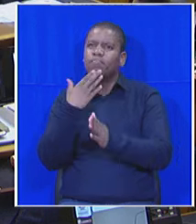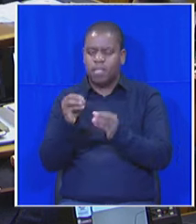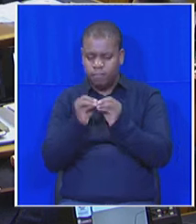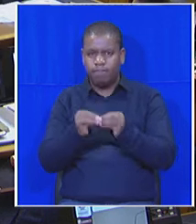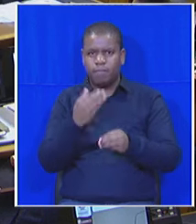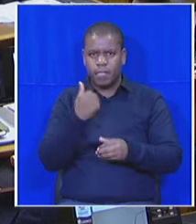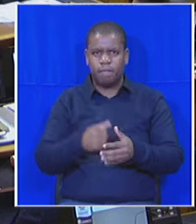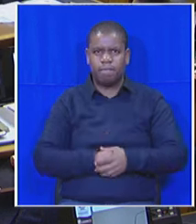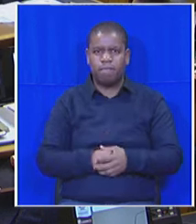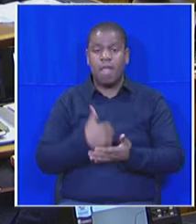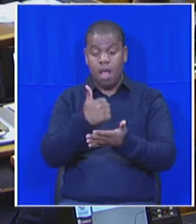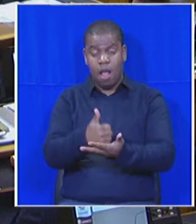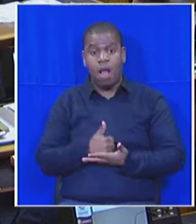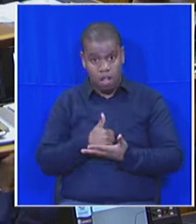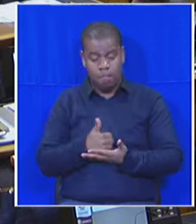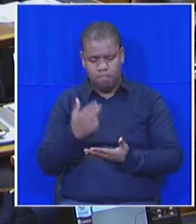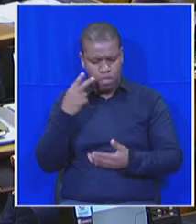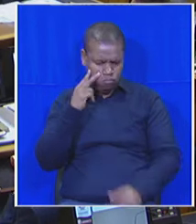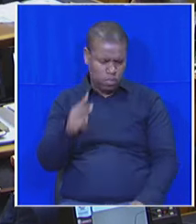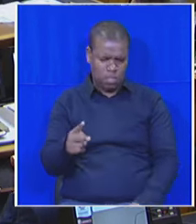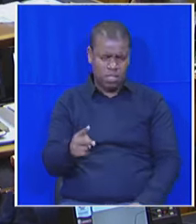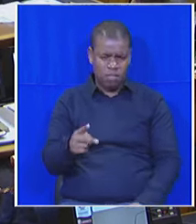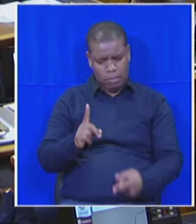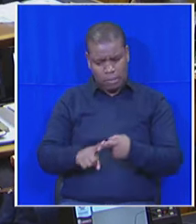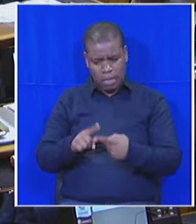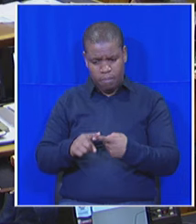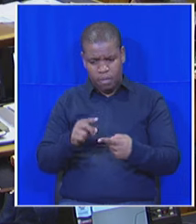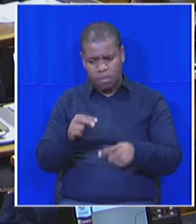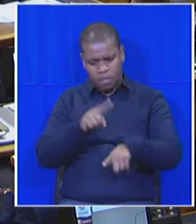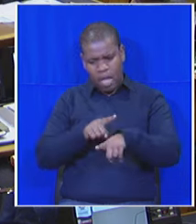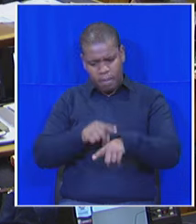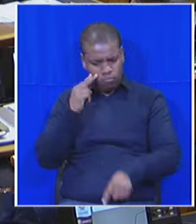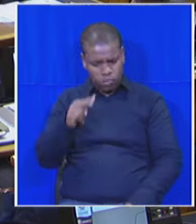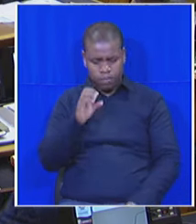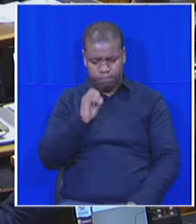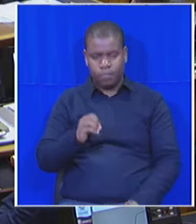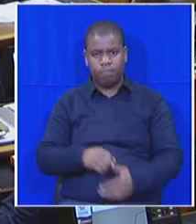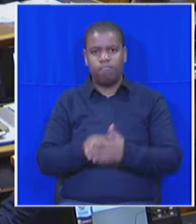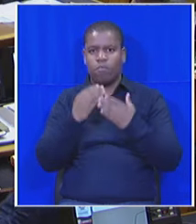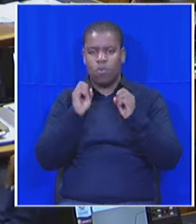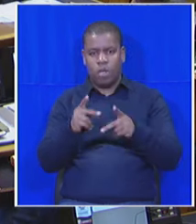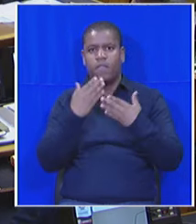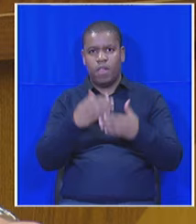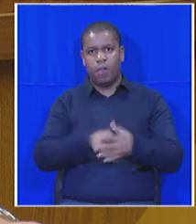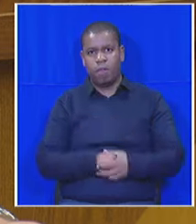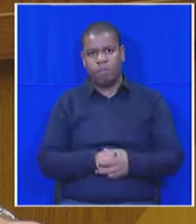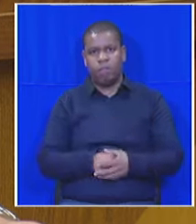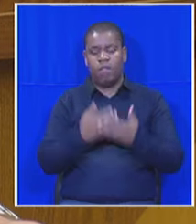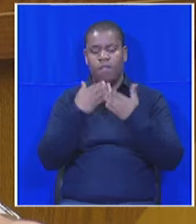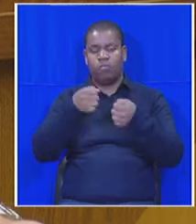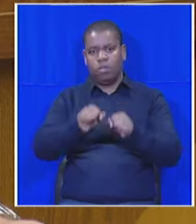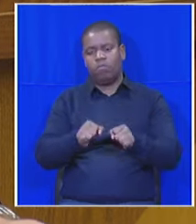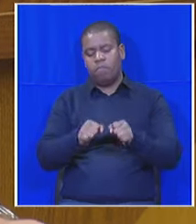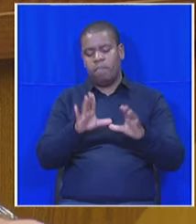Please assist me because I can't see the time, the clock. Okay, thank you. Continue. Thank you, Chairperson. The